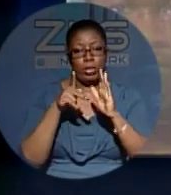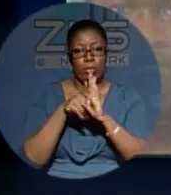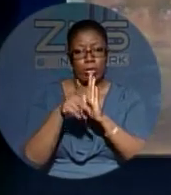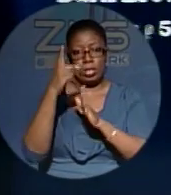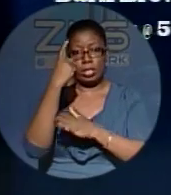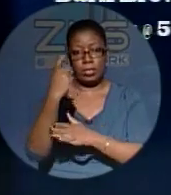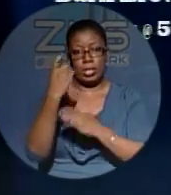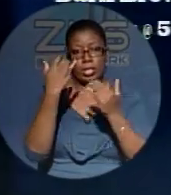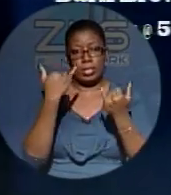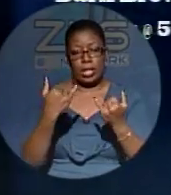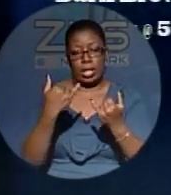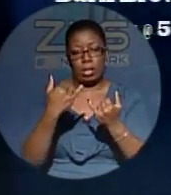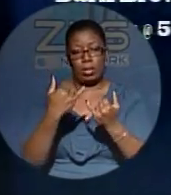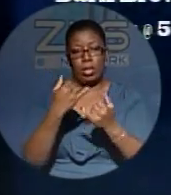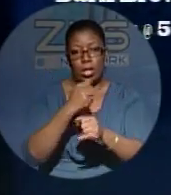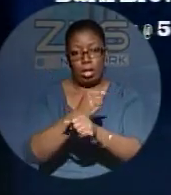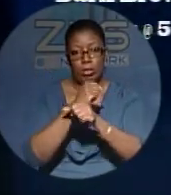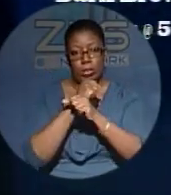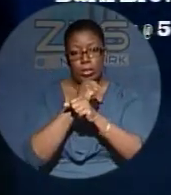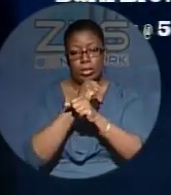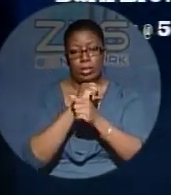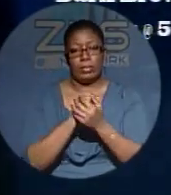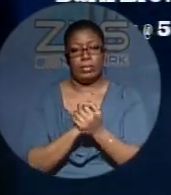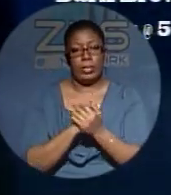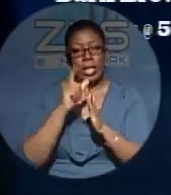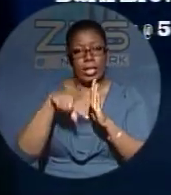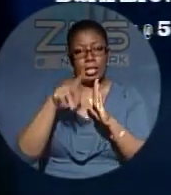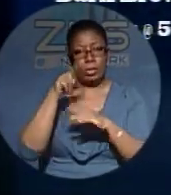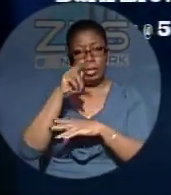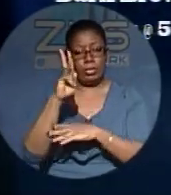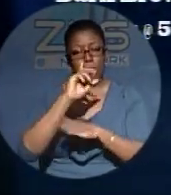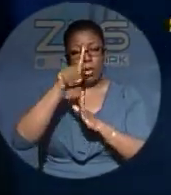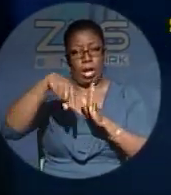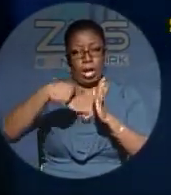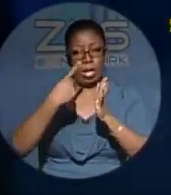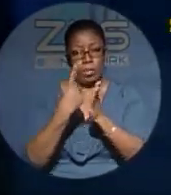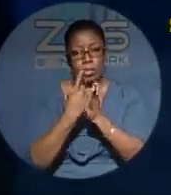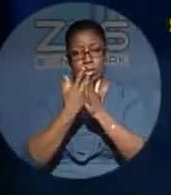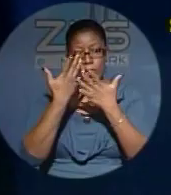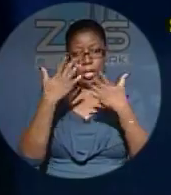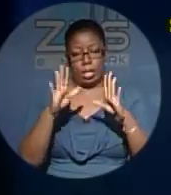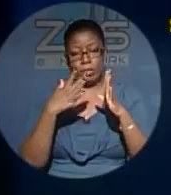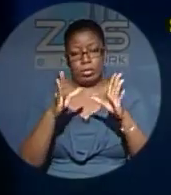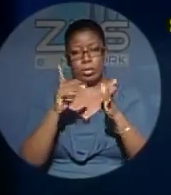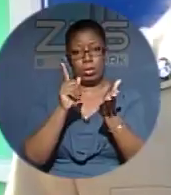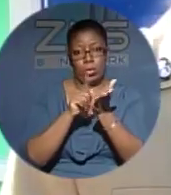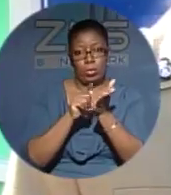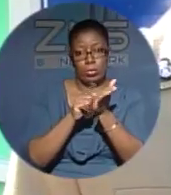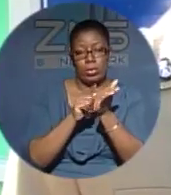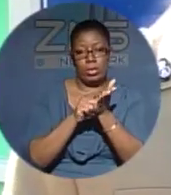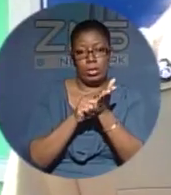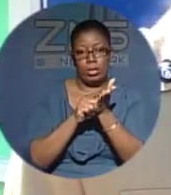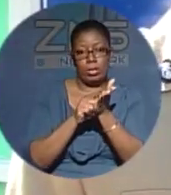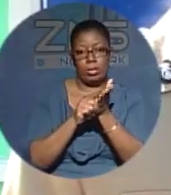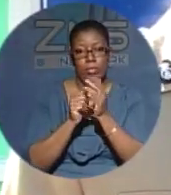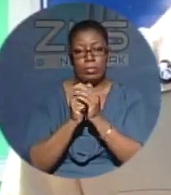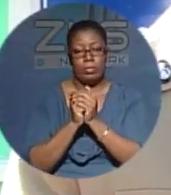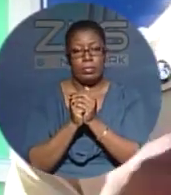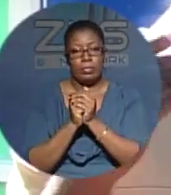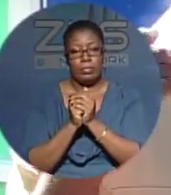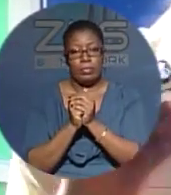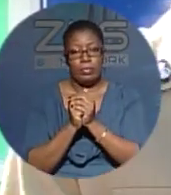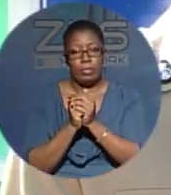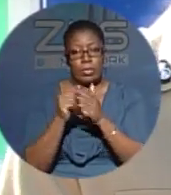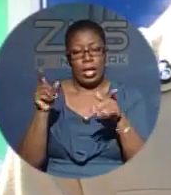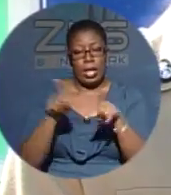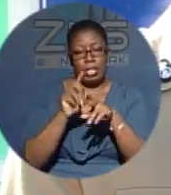suspects now in police custody. Less than 24 hours after the bulletin broke in the media on Wednesday evening. We cannot underscore as a